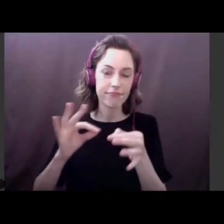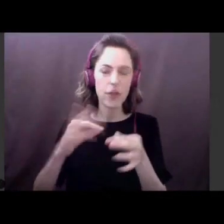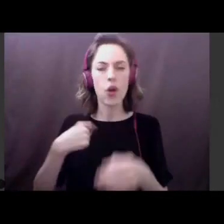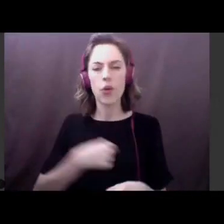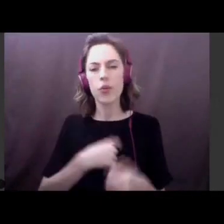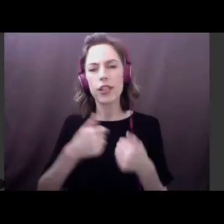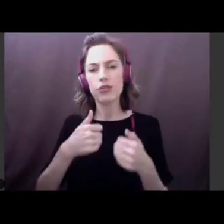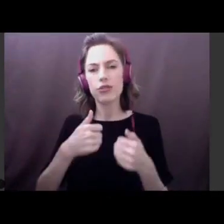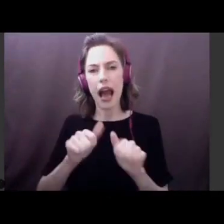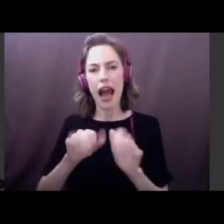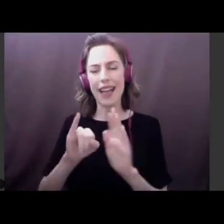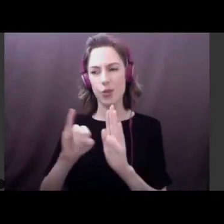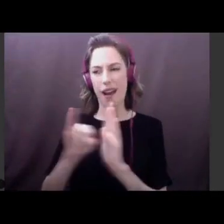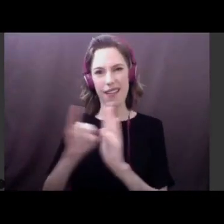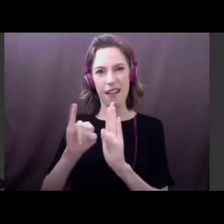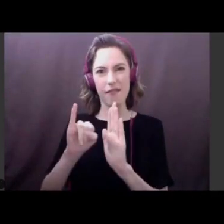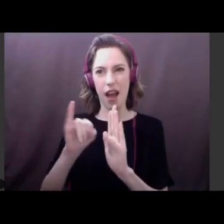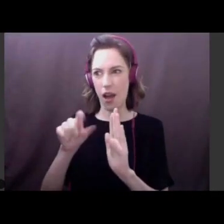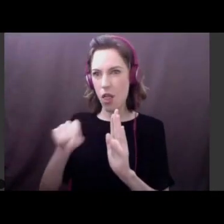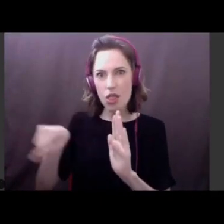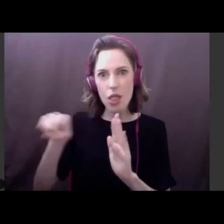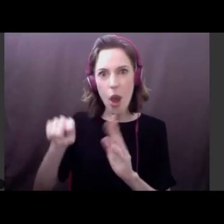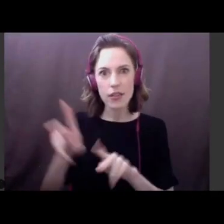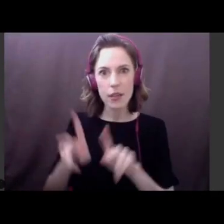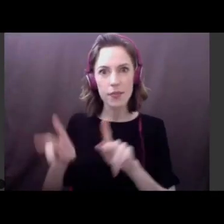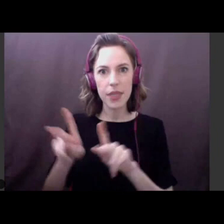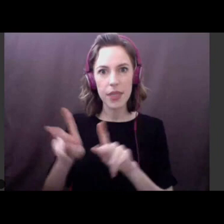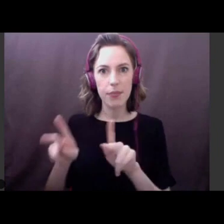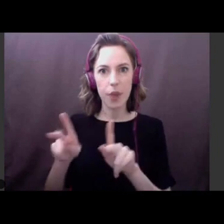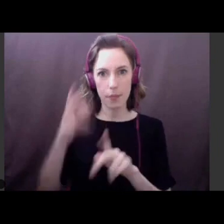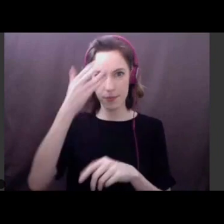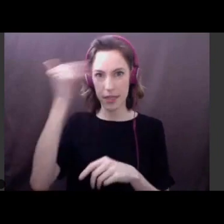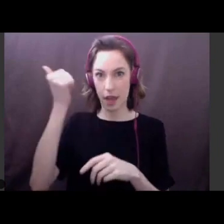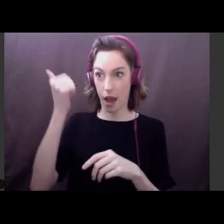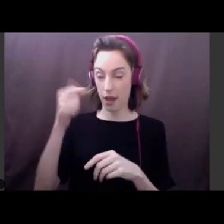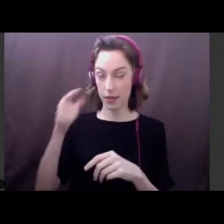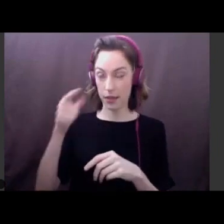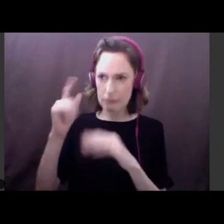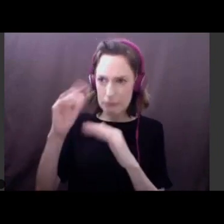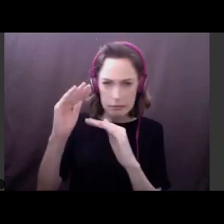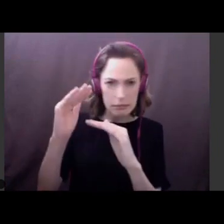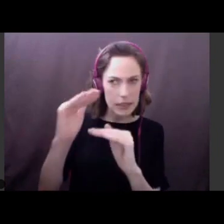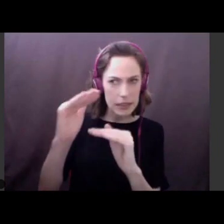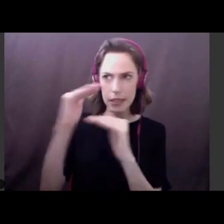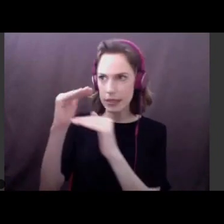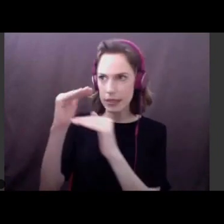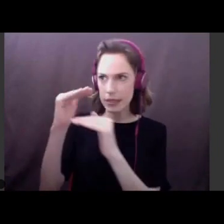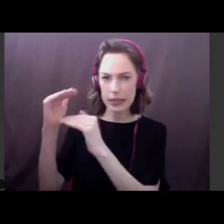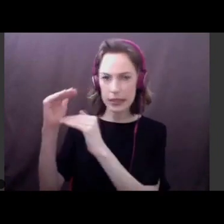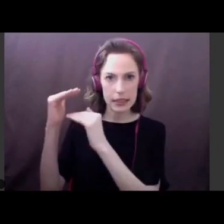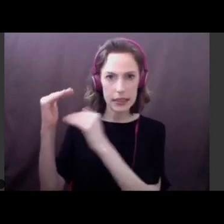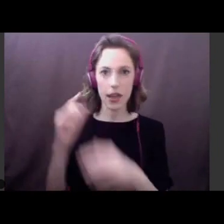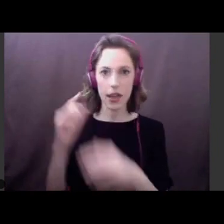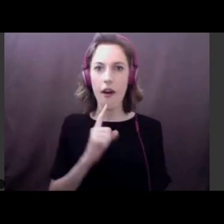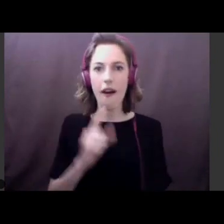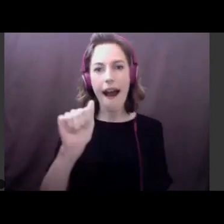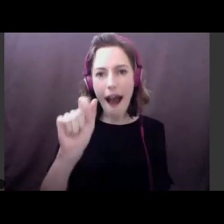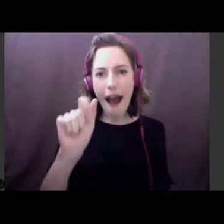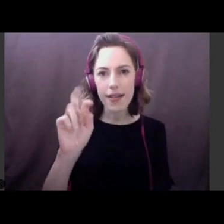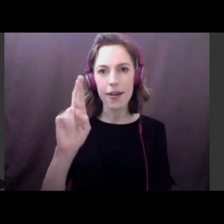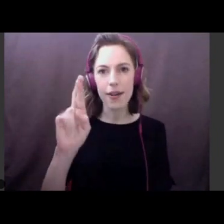social model sense when they're confronted by these barriers. Next slide.